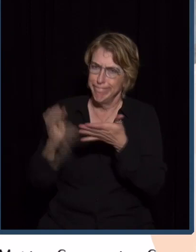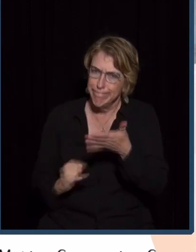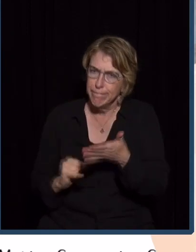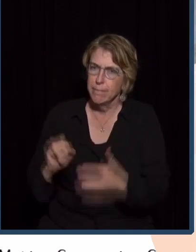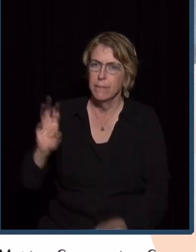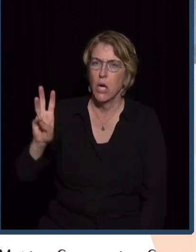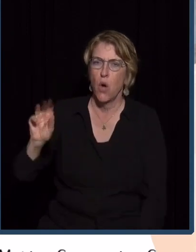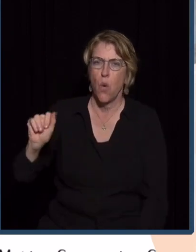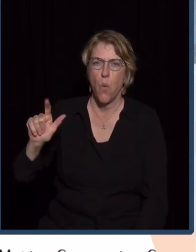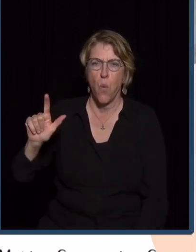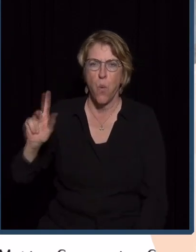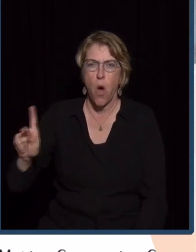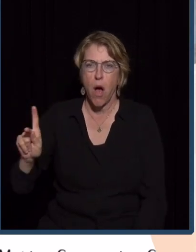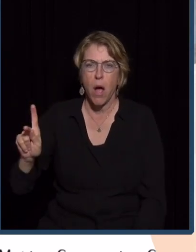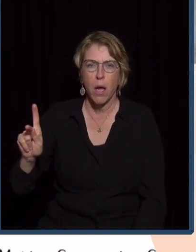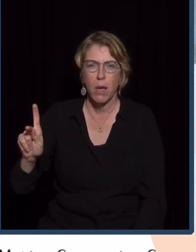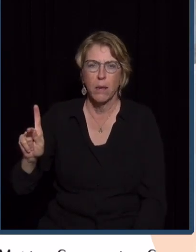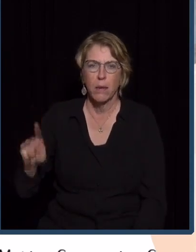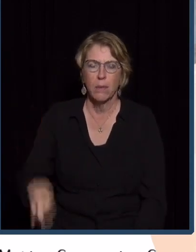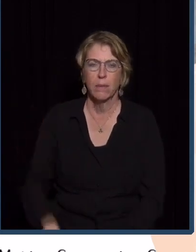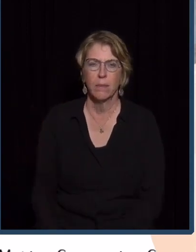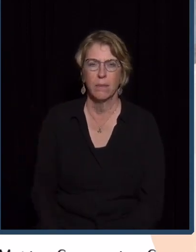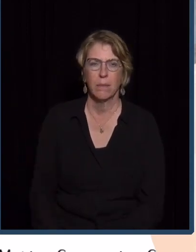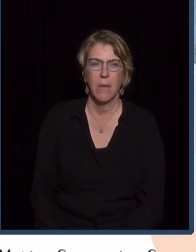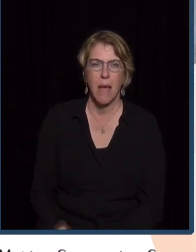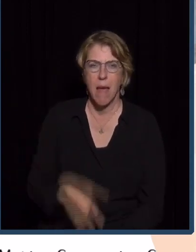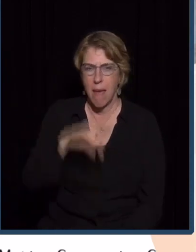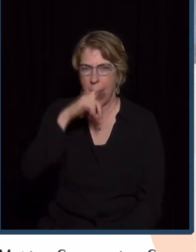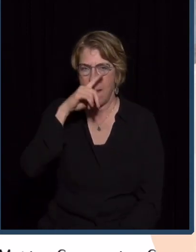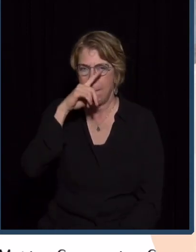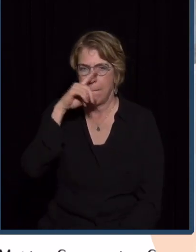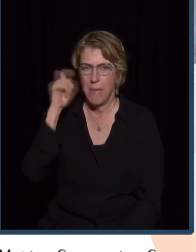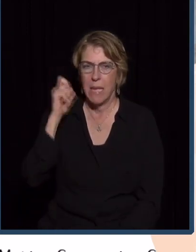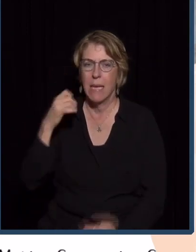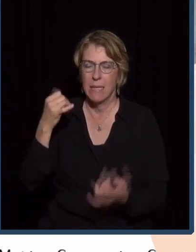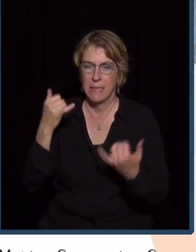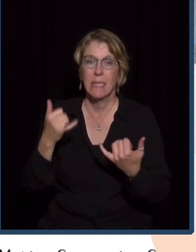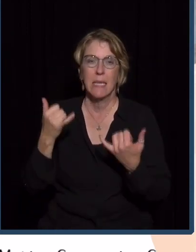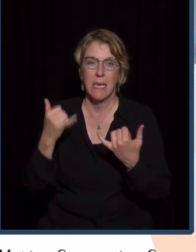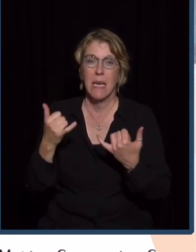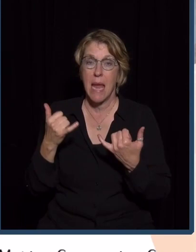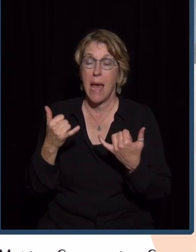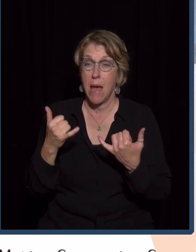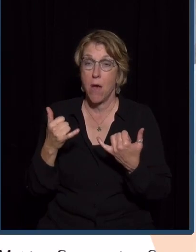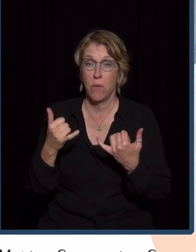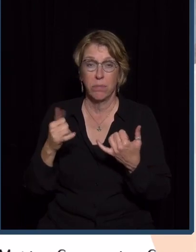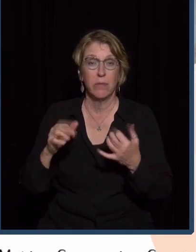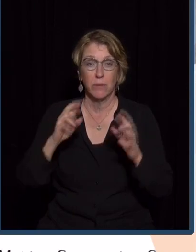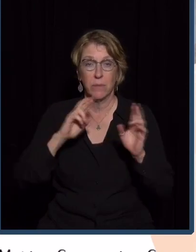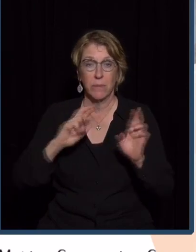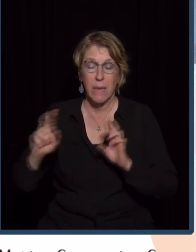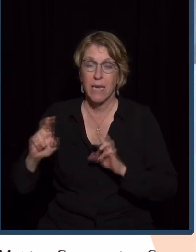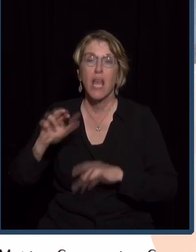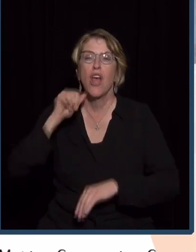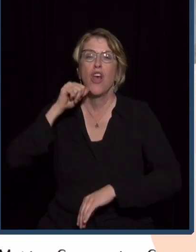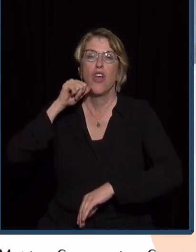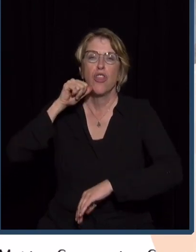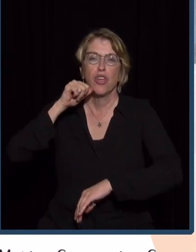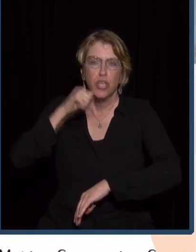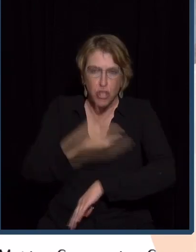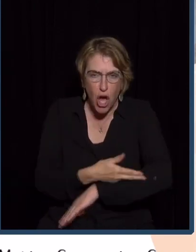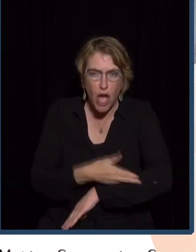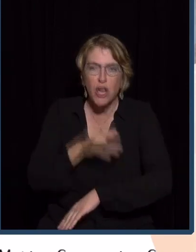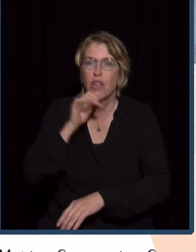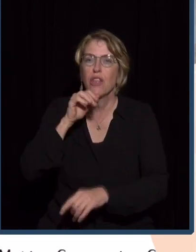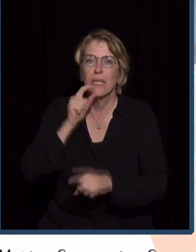walk. I think that was everything for them, because now they're getting her back. Now they're getting back their daughter, their sister,